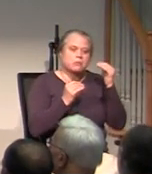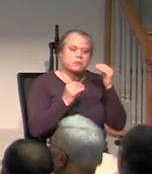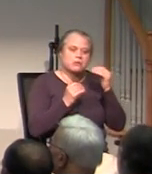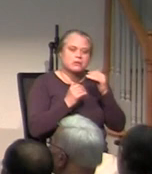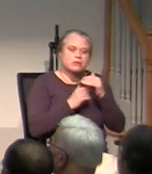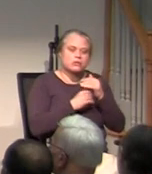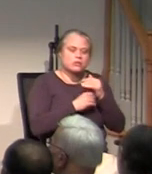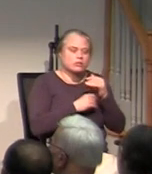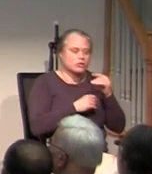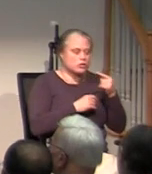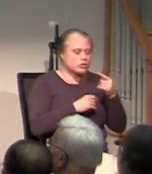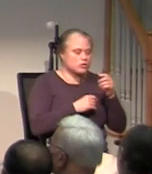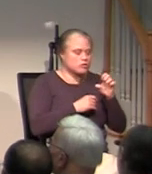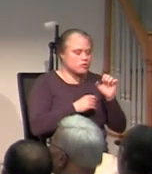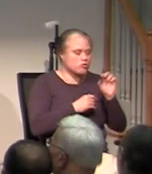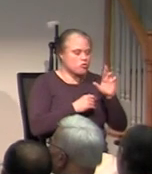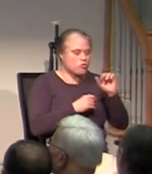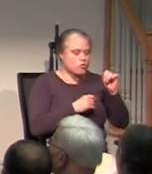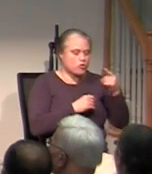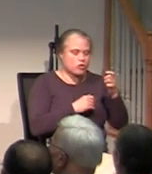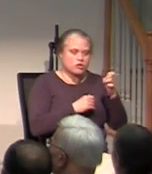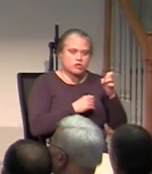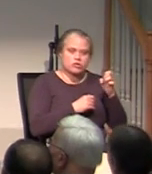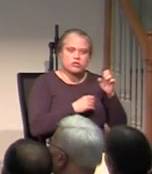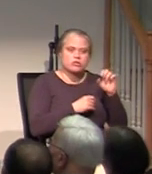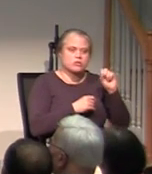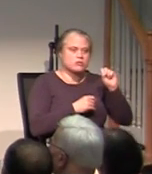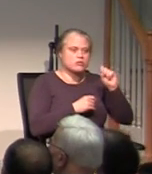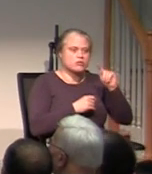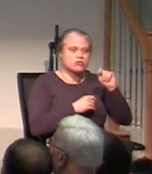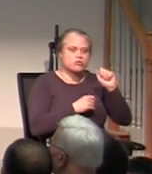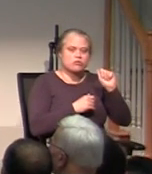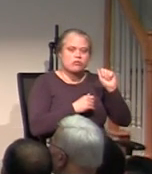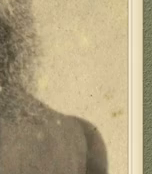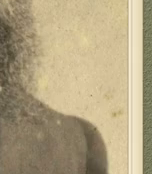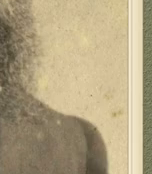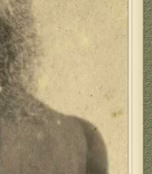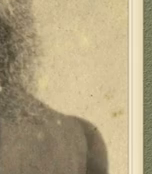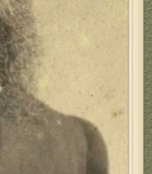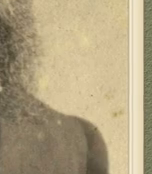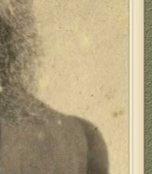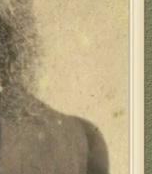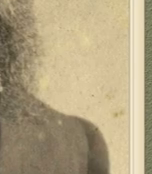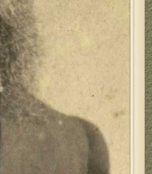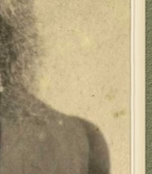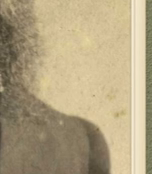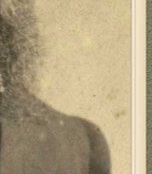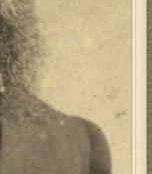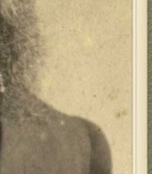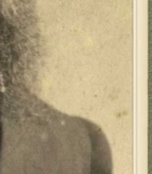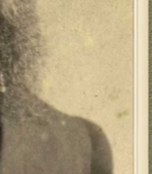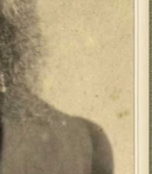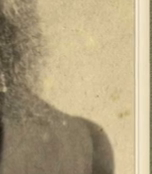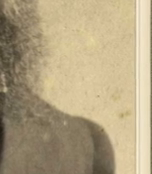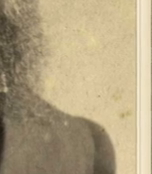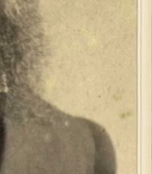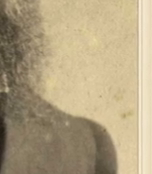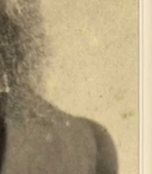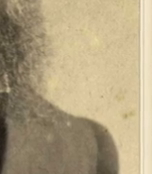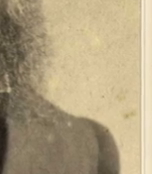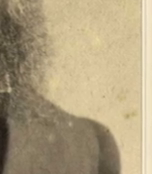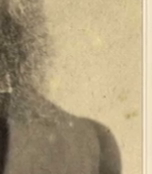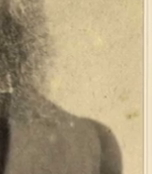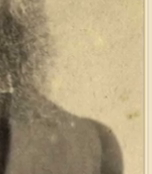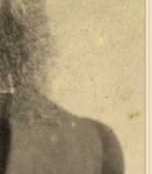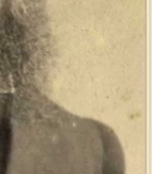George Starr said, Ellen White, he was talking about what she had said, what he had heard her say. She says, "We've been in the time of the latter rain